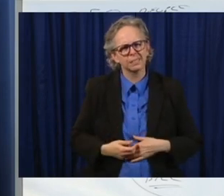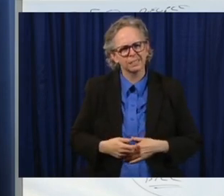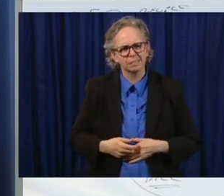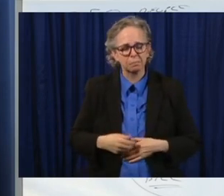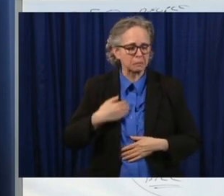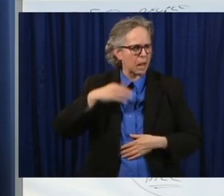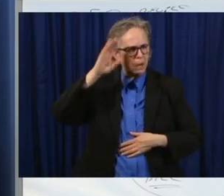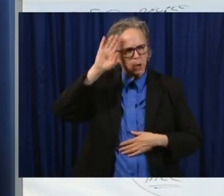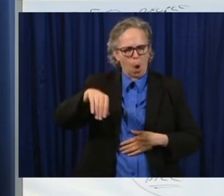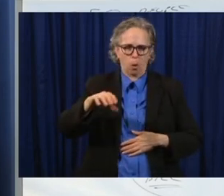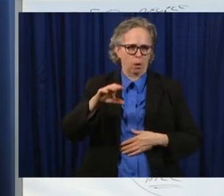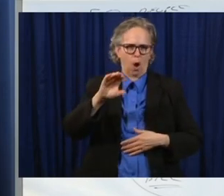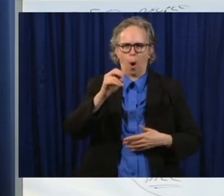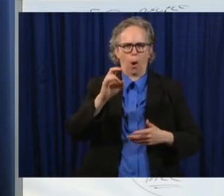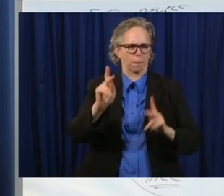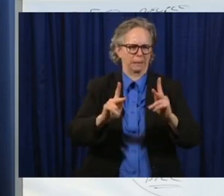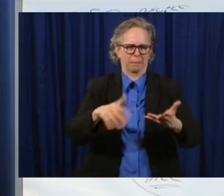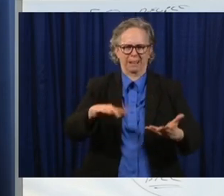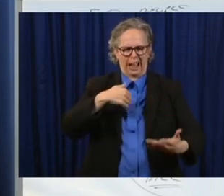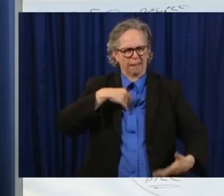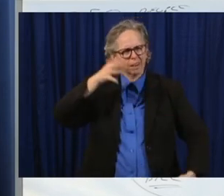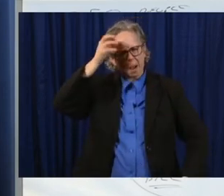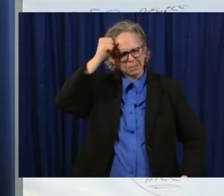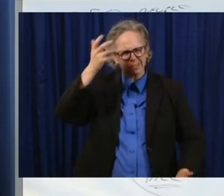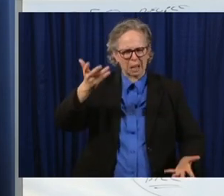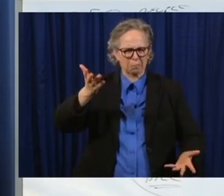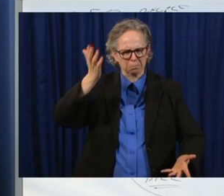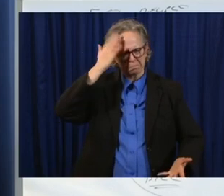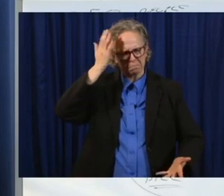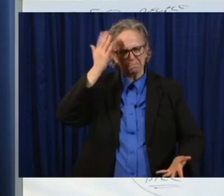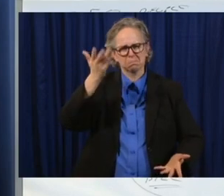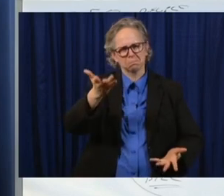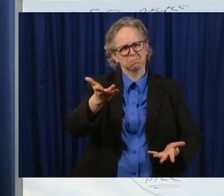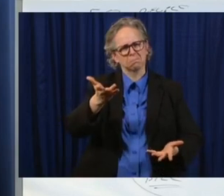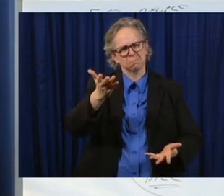can kind of figure things out. Thank you.